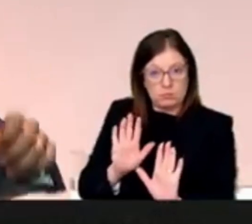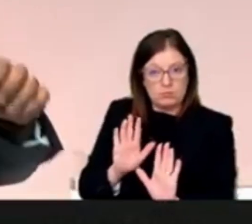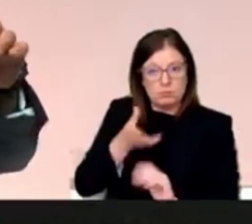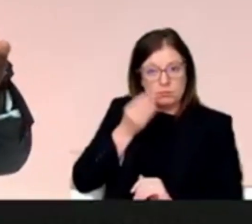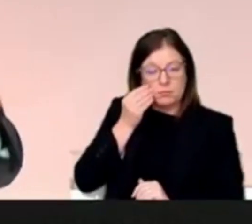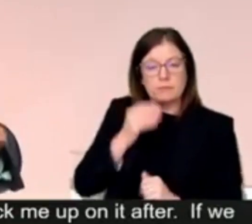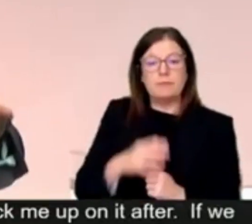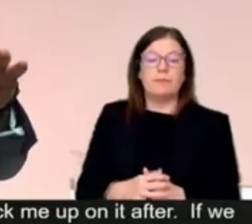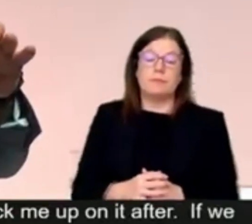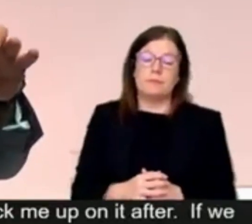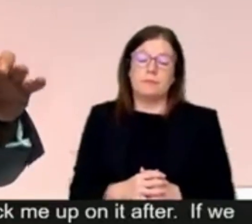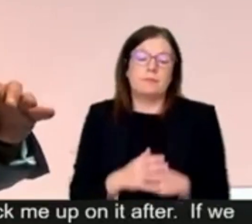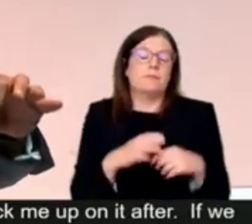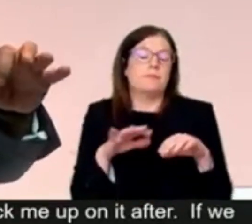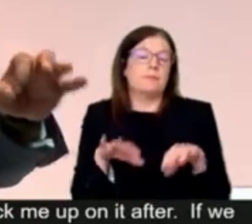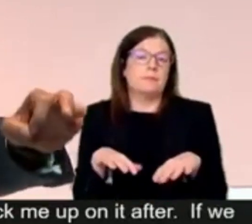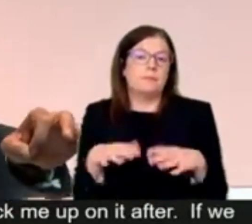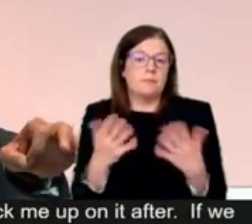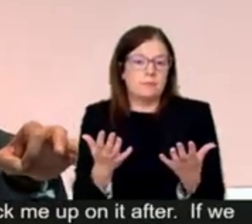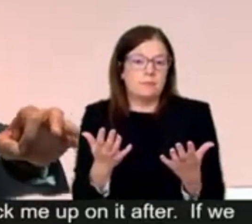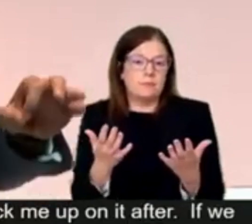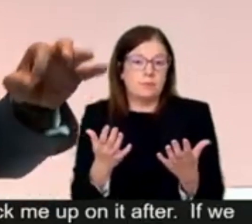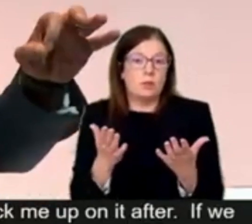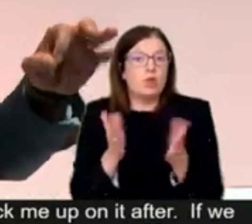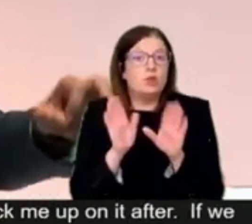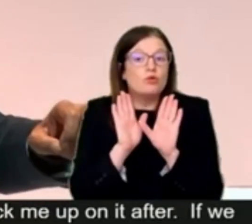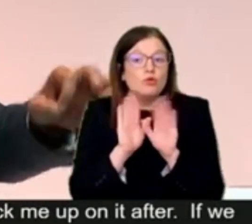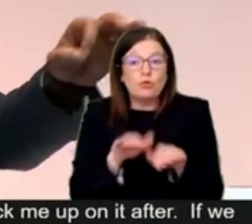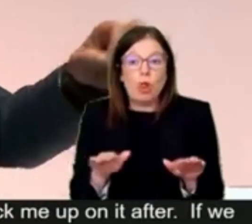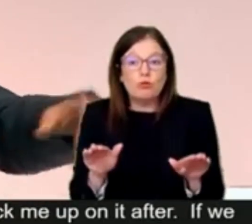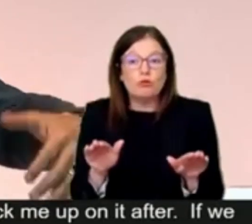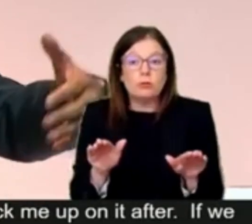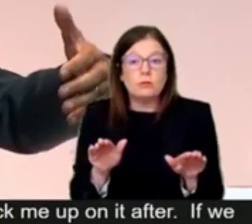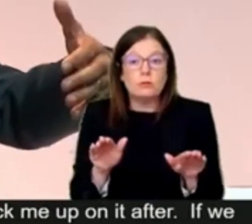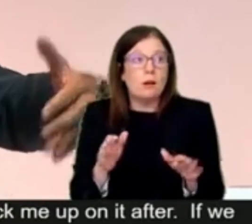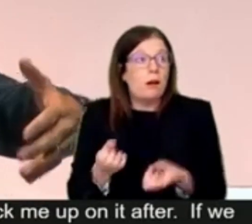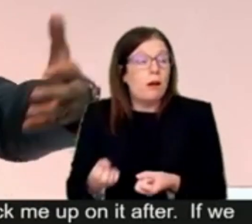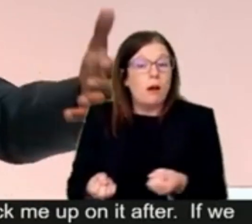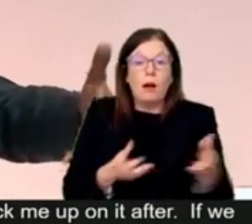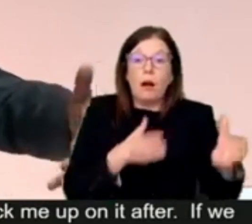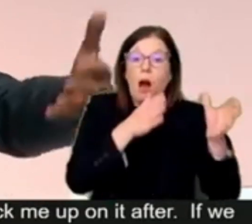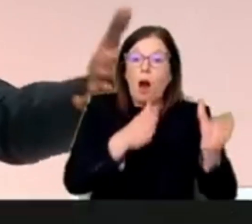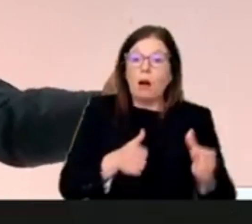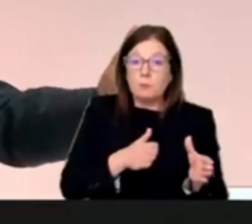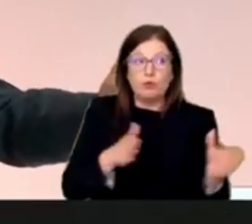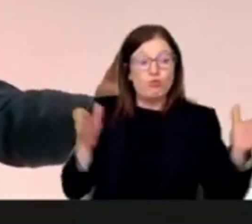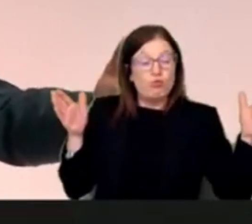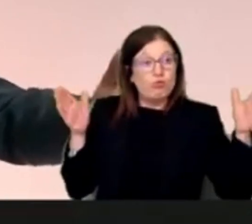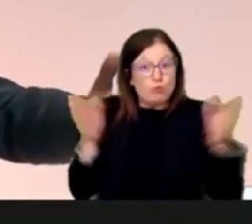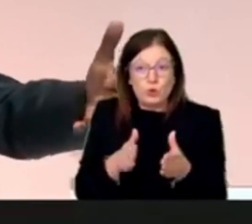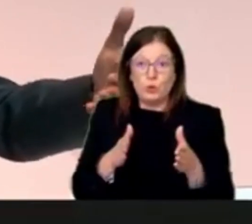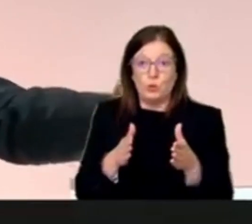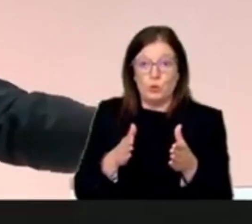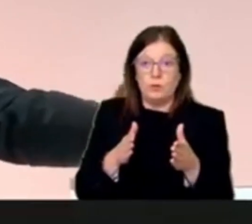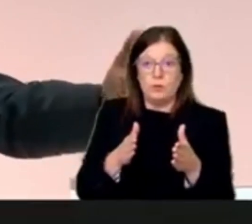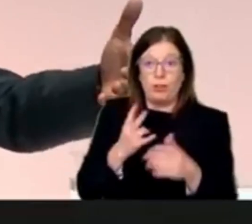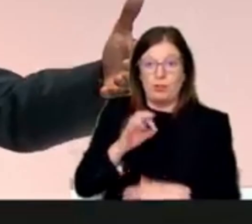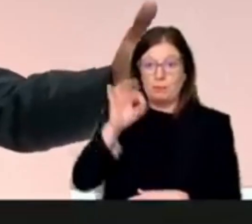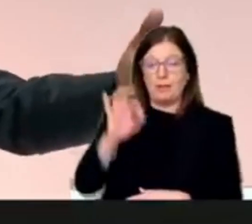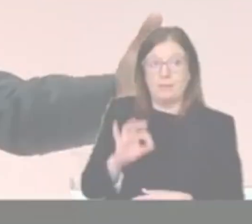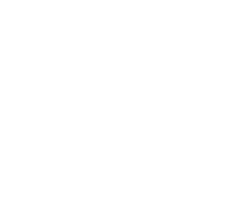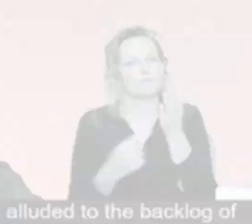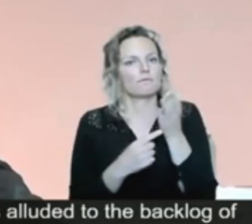to a third fewer children being admitted in hospital. So the policy works in central London and in inner London